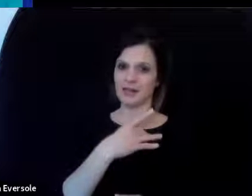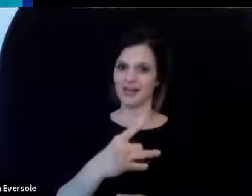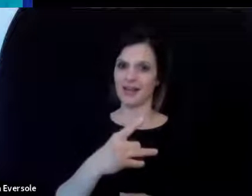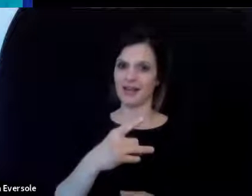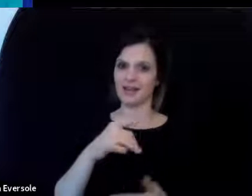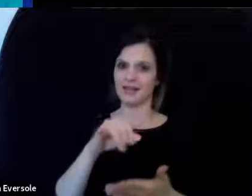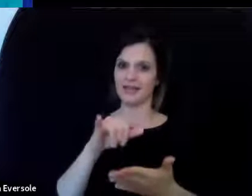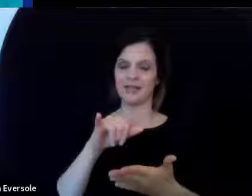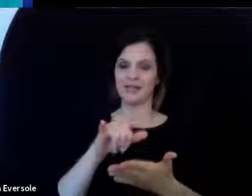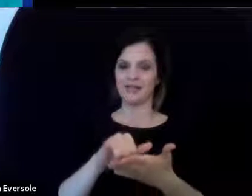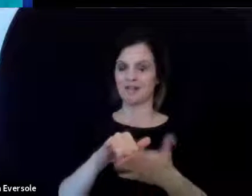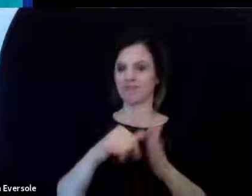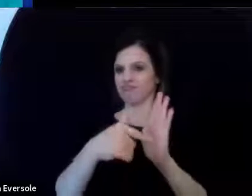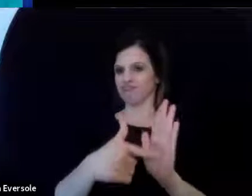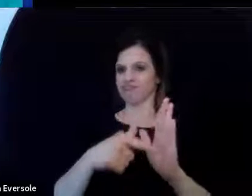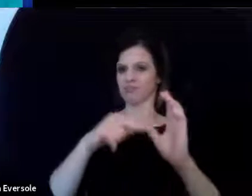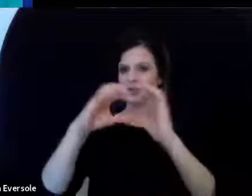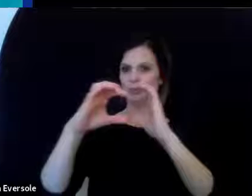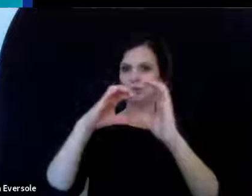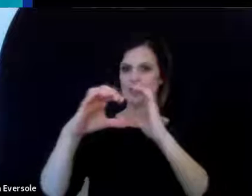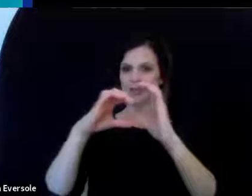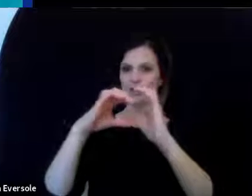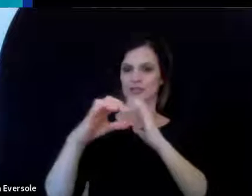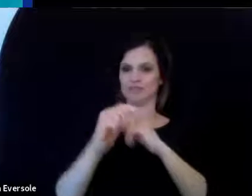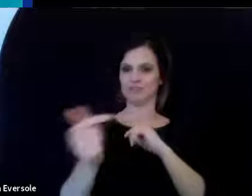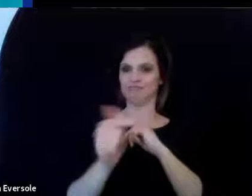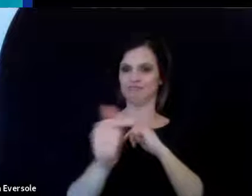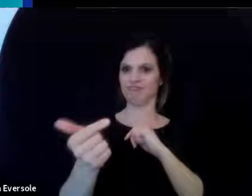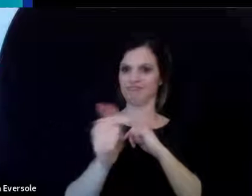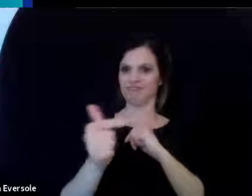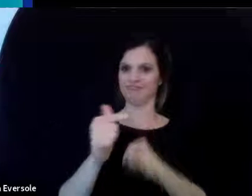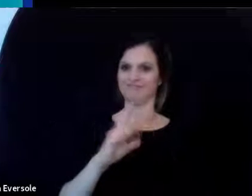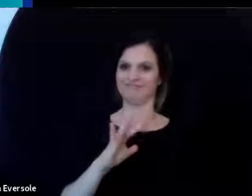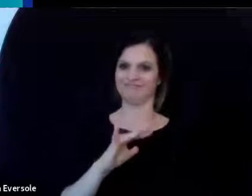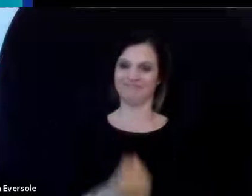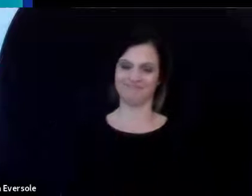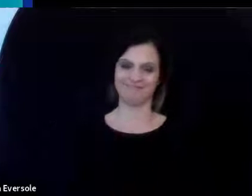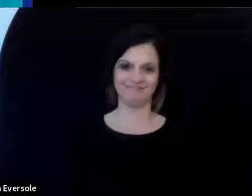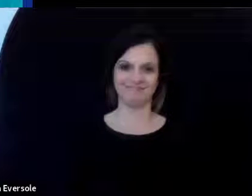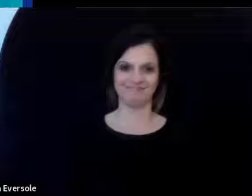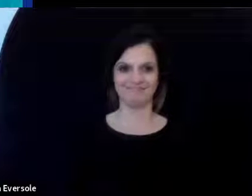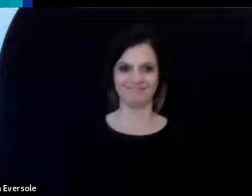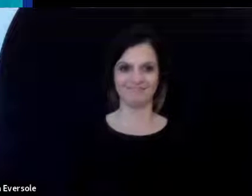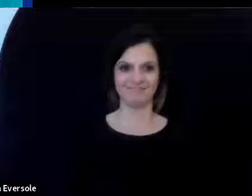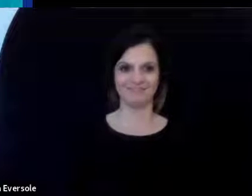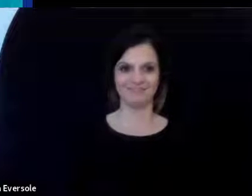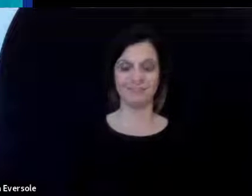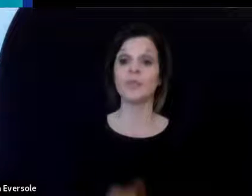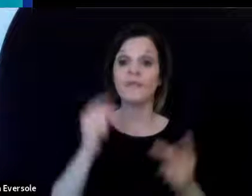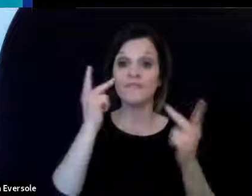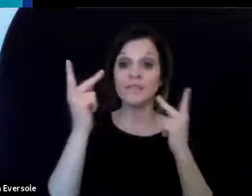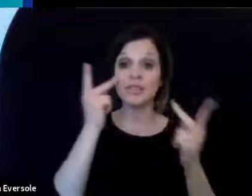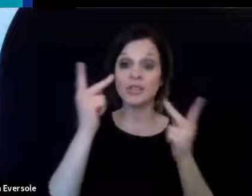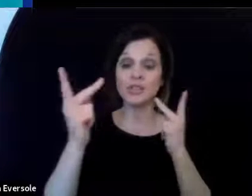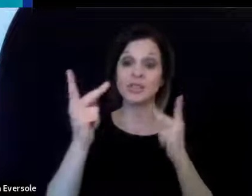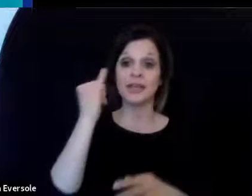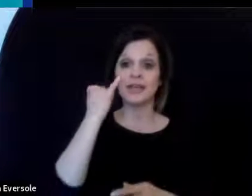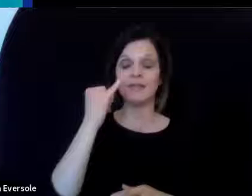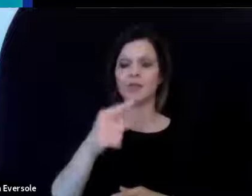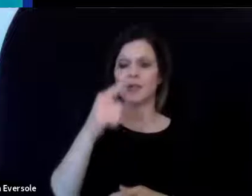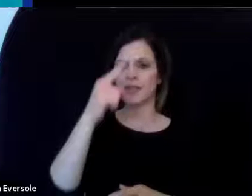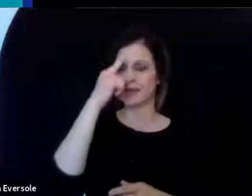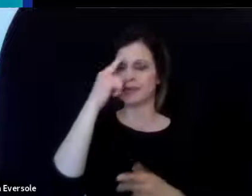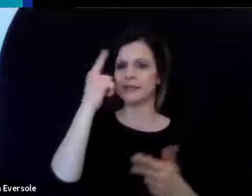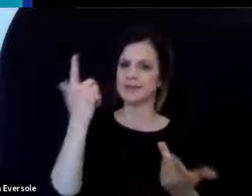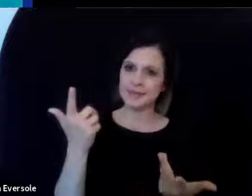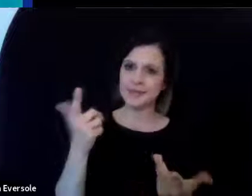good communication exchange between 2 people. So vision, when you're thinking about, okay, I